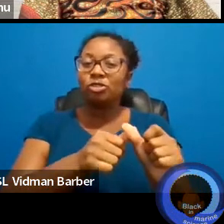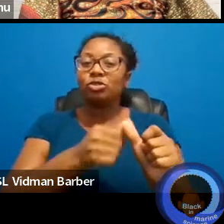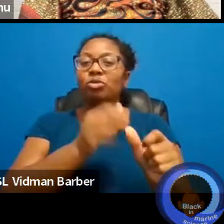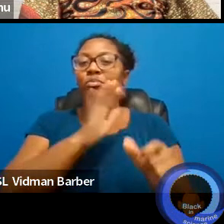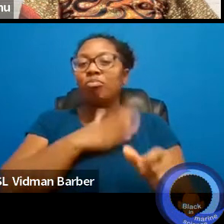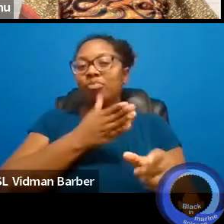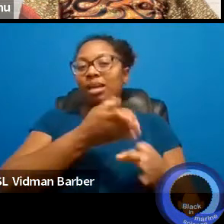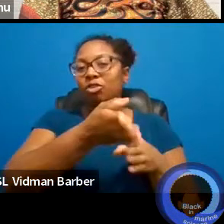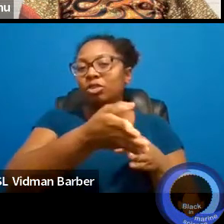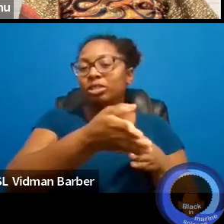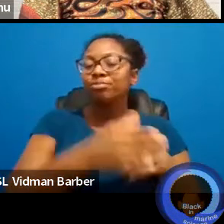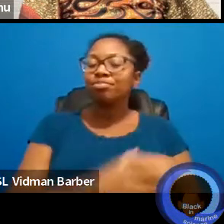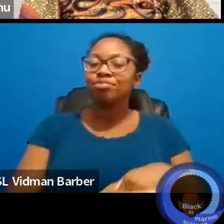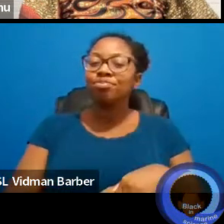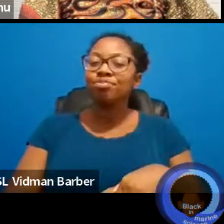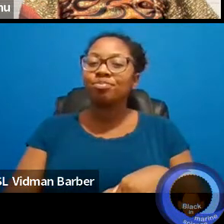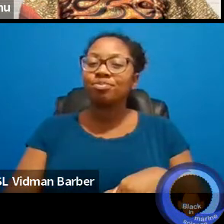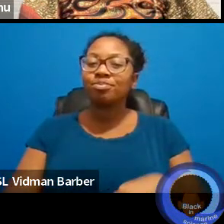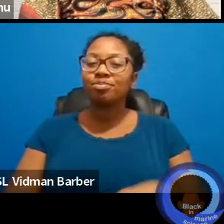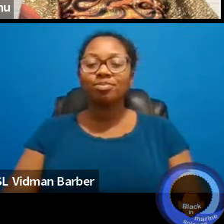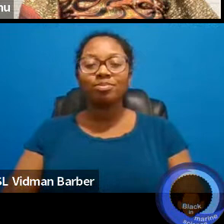in marine science.